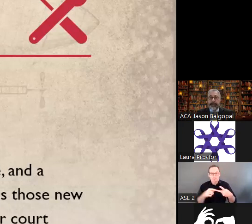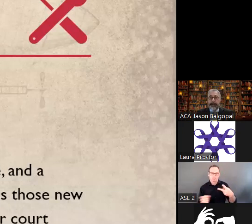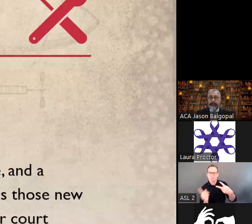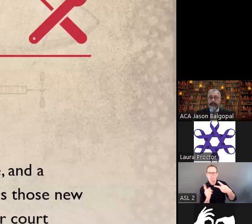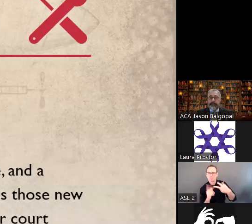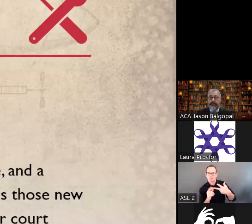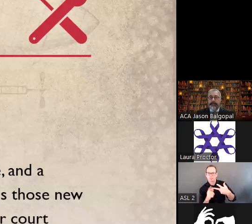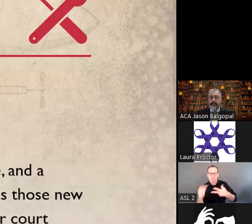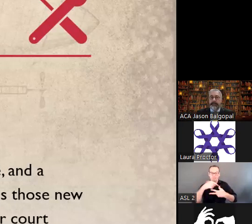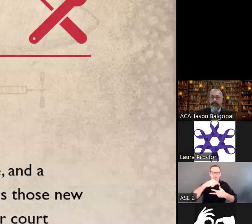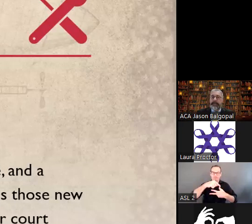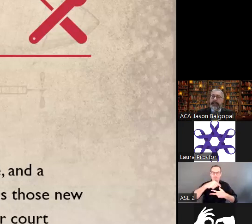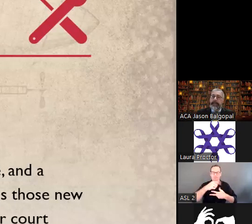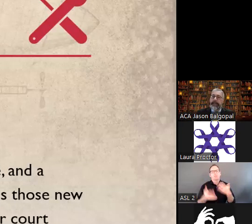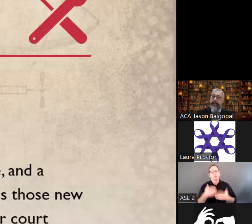people,